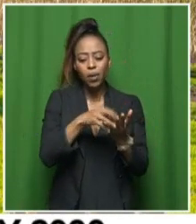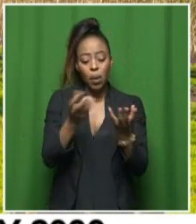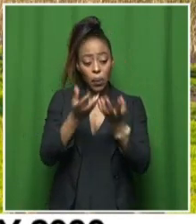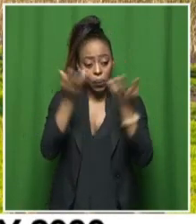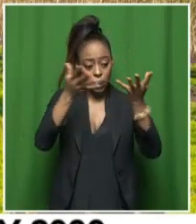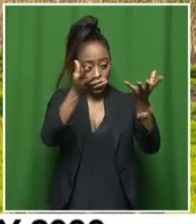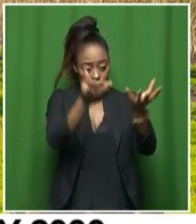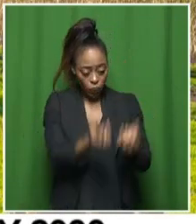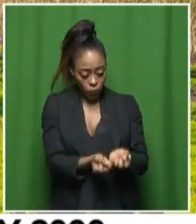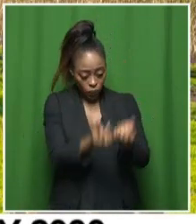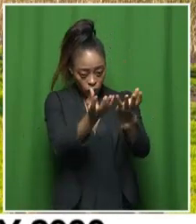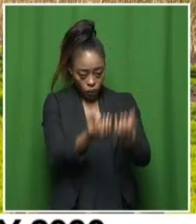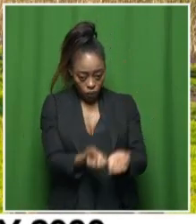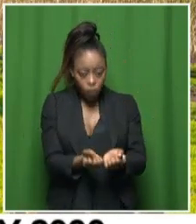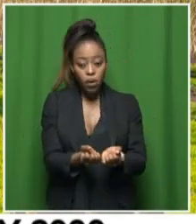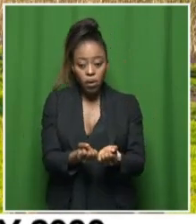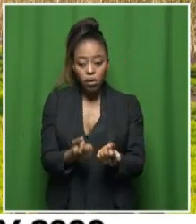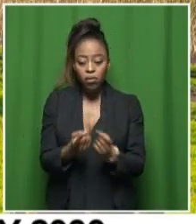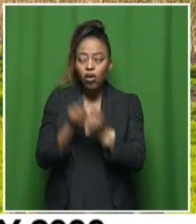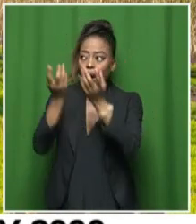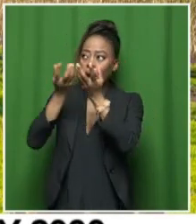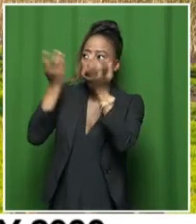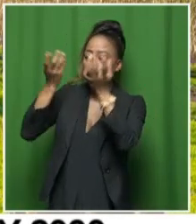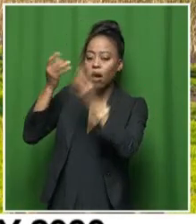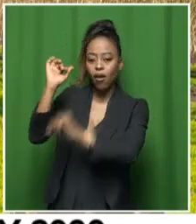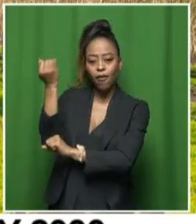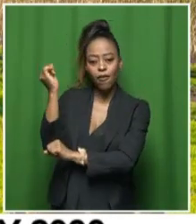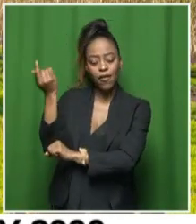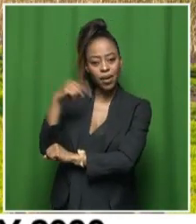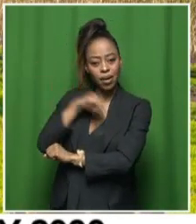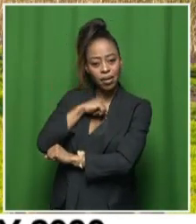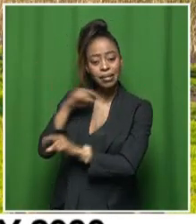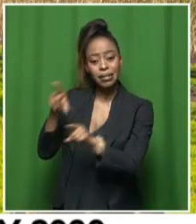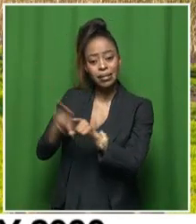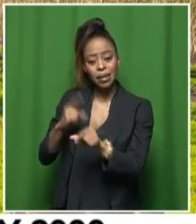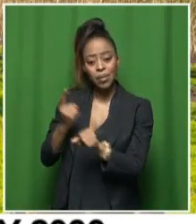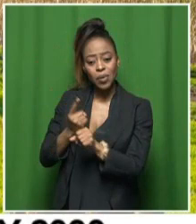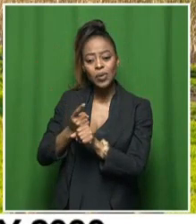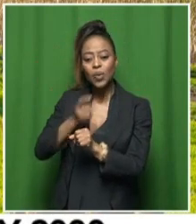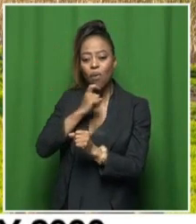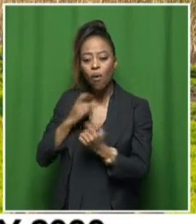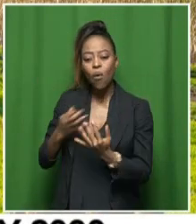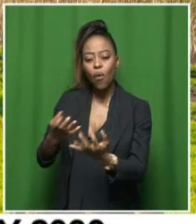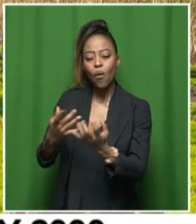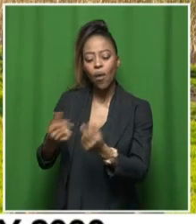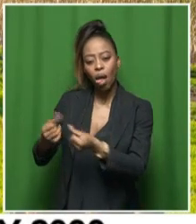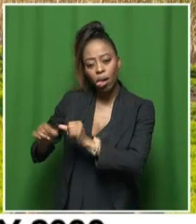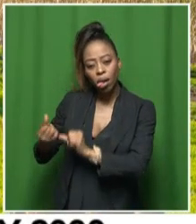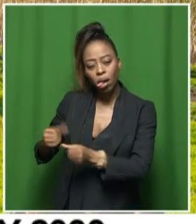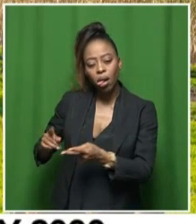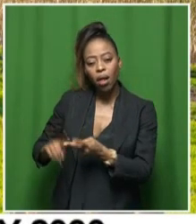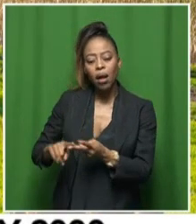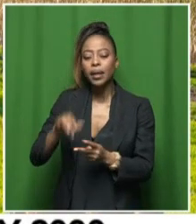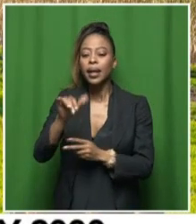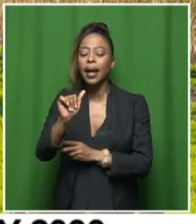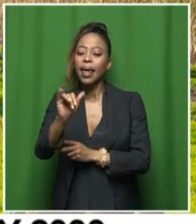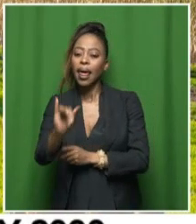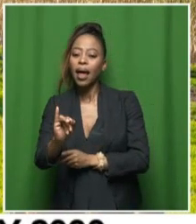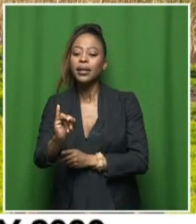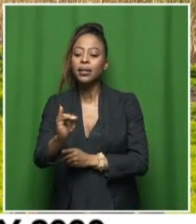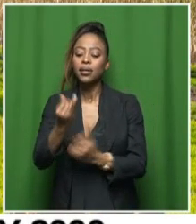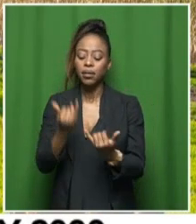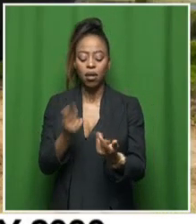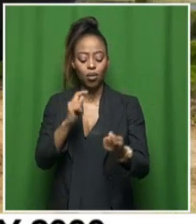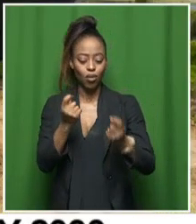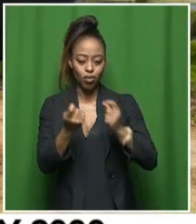from our boiler house at our Babaleki factory. And we're, through green chemistry and artificial intelligence, turning that